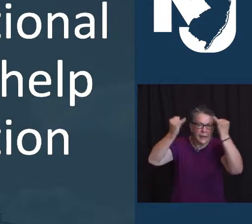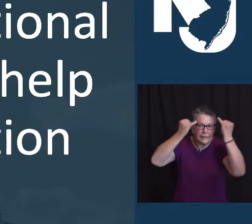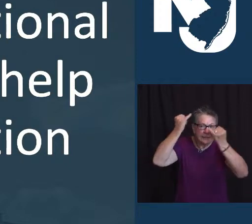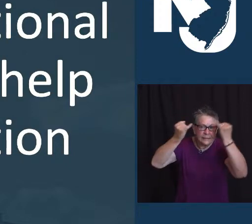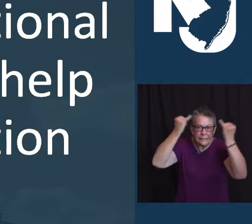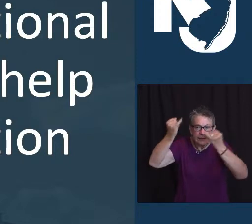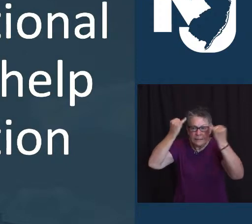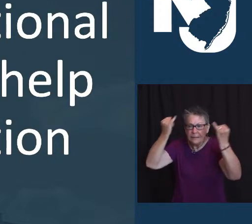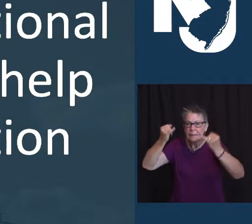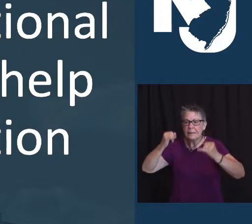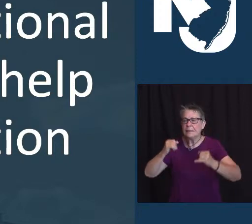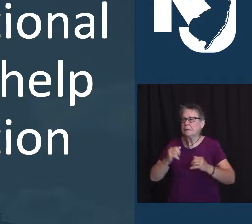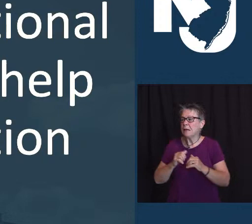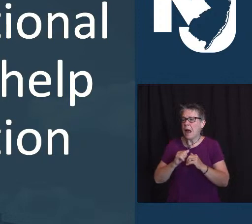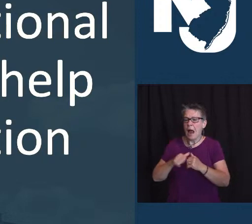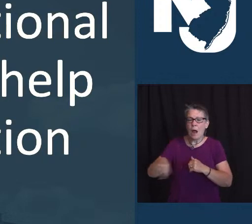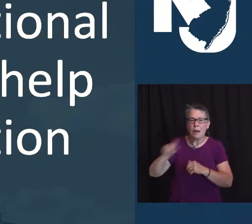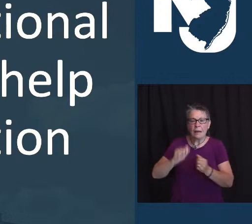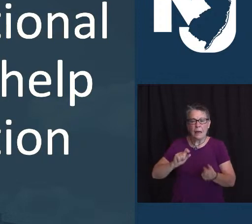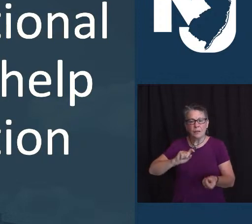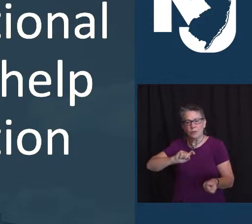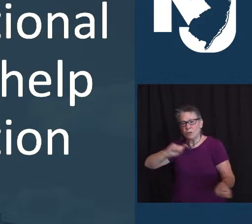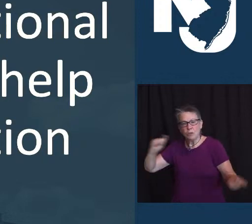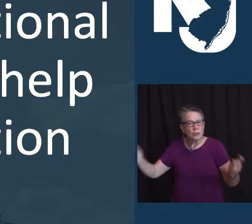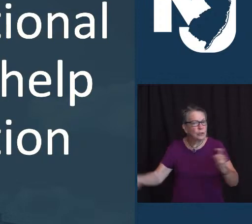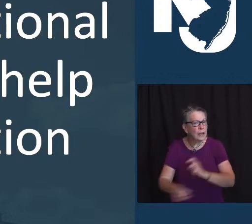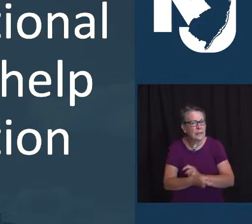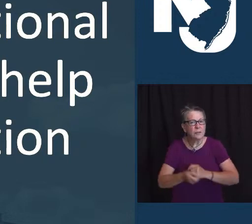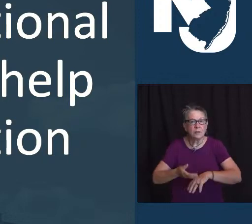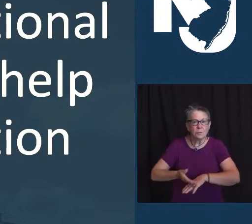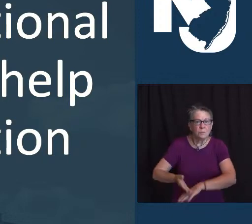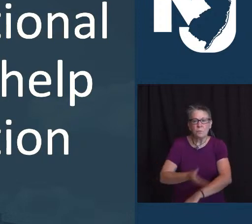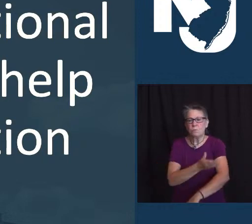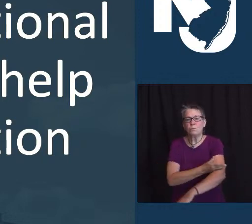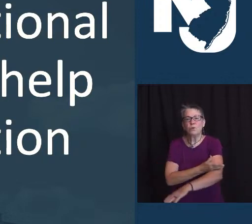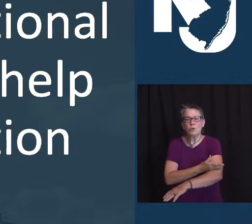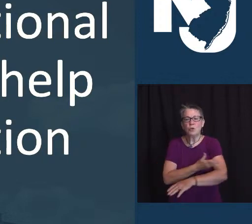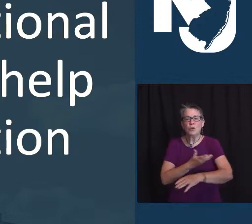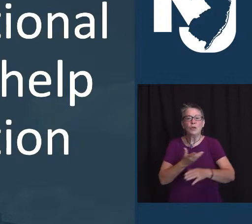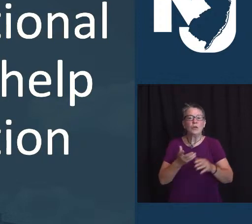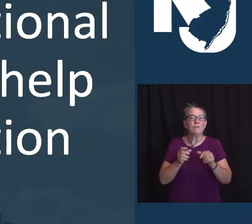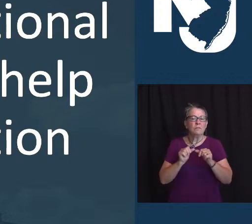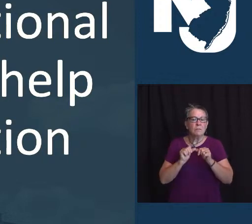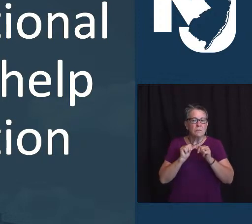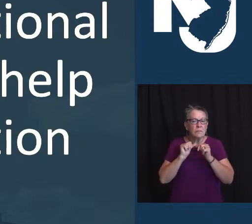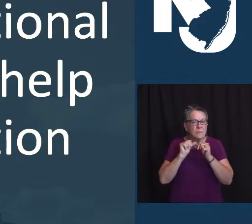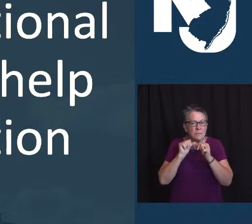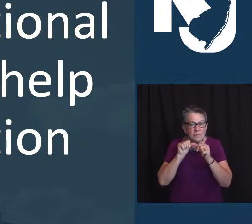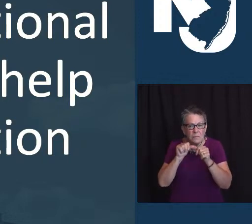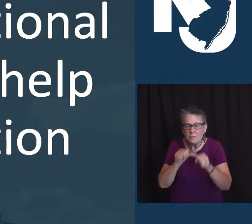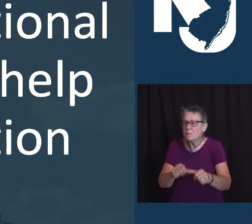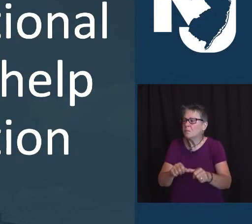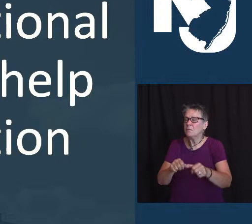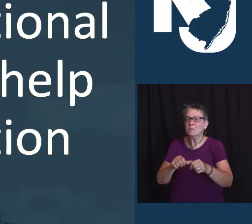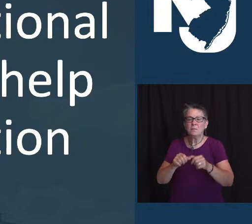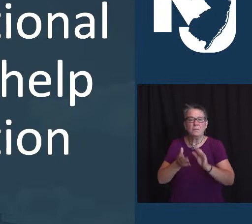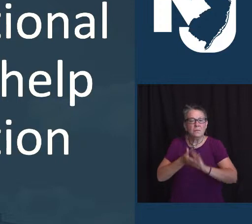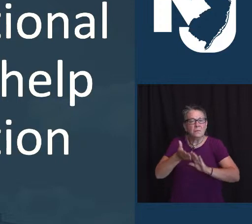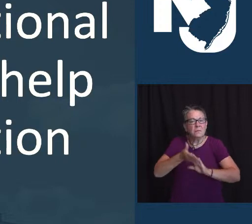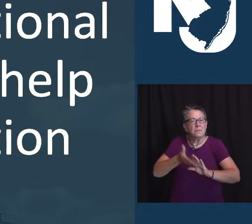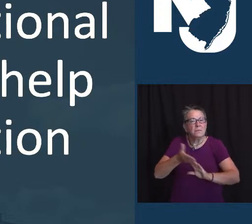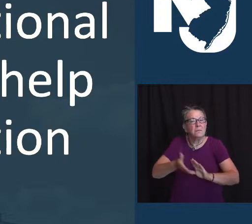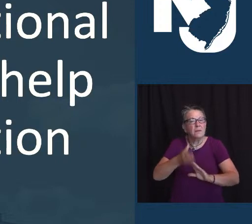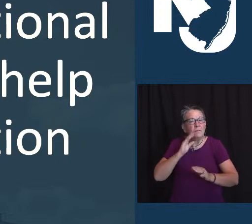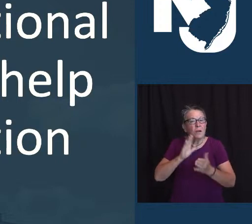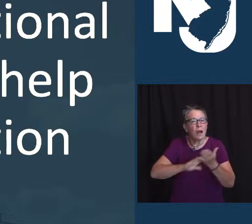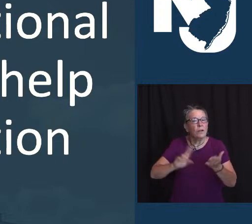an eye to ensuring their own long-term resiliency against future challenges. More importantly, these reforms